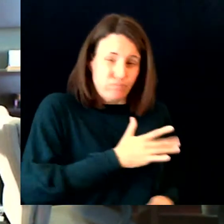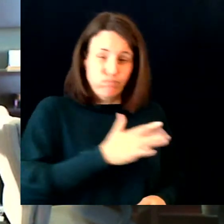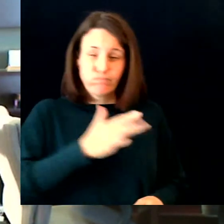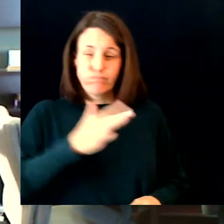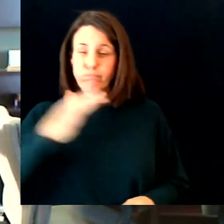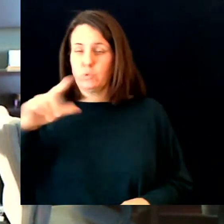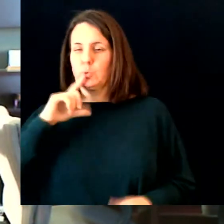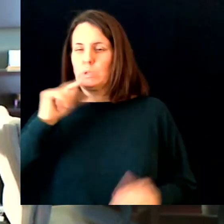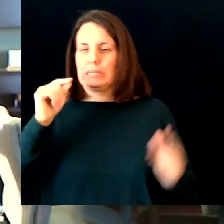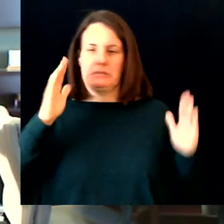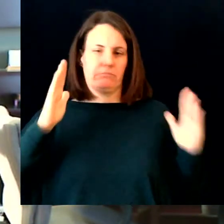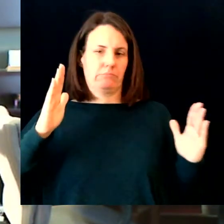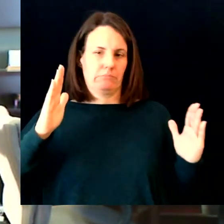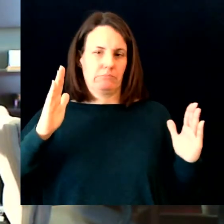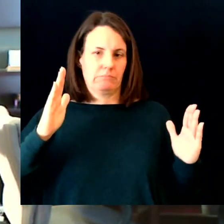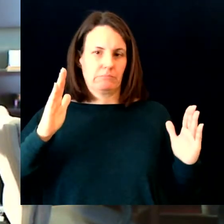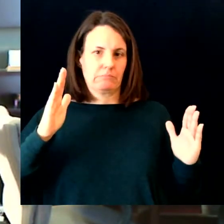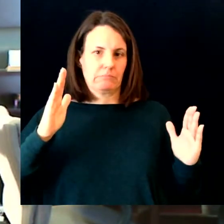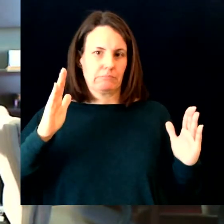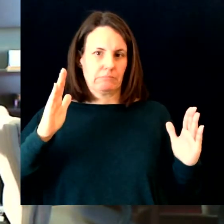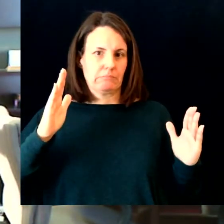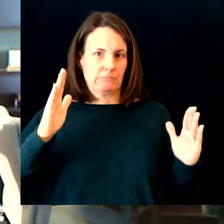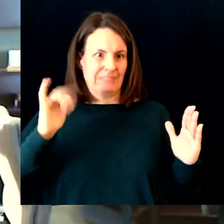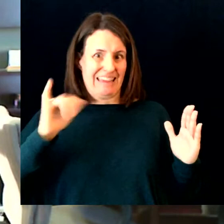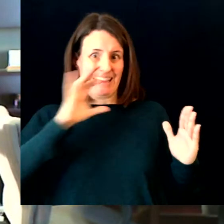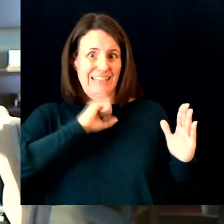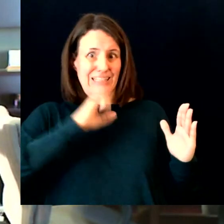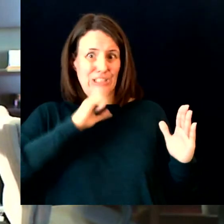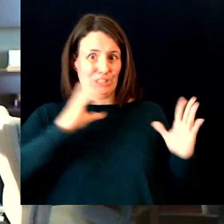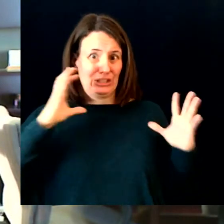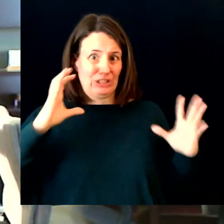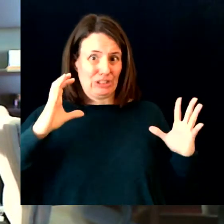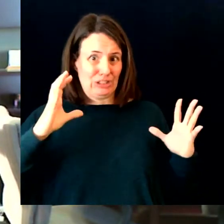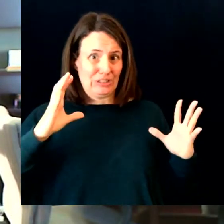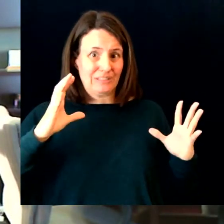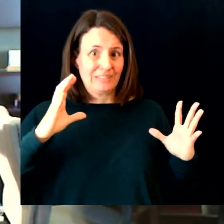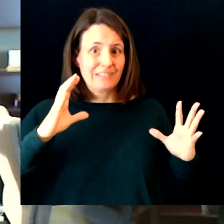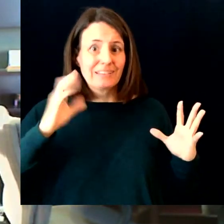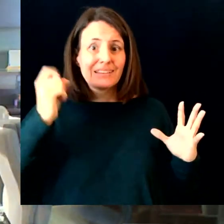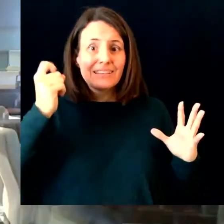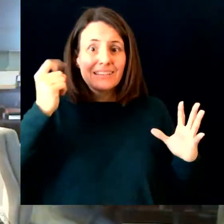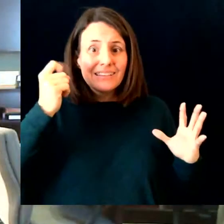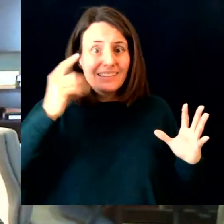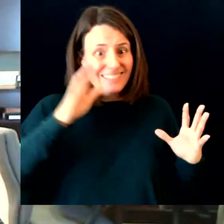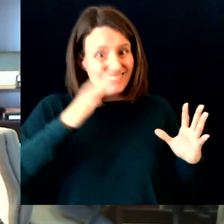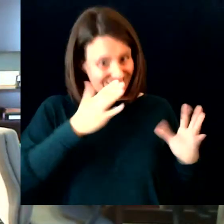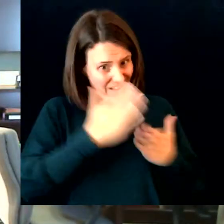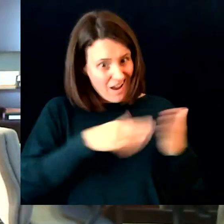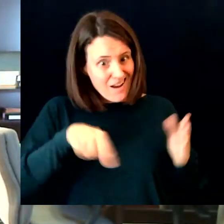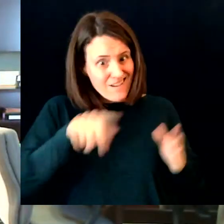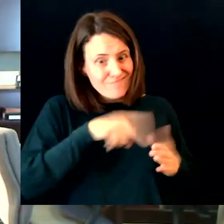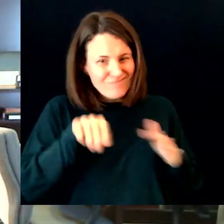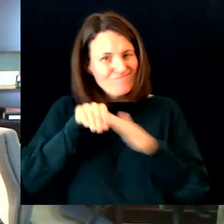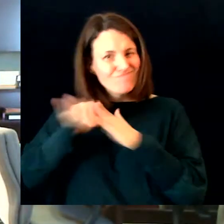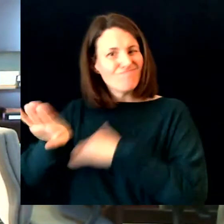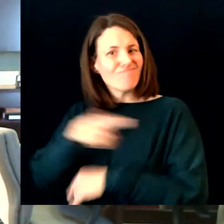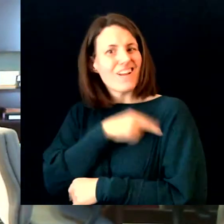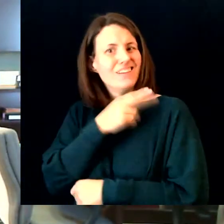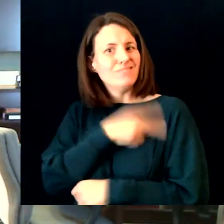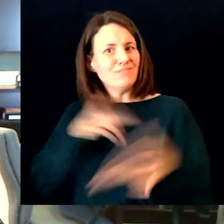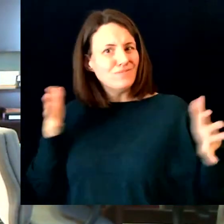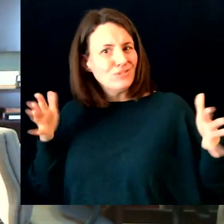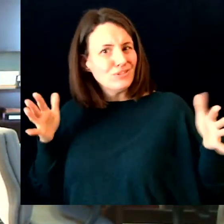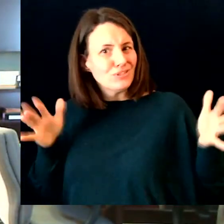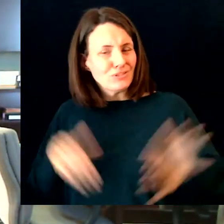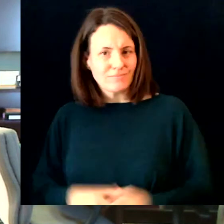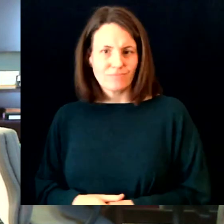hospitalized with COVID-19. What we know in general is that the analysis that we have been running on a monthly